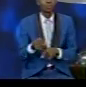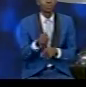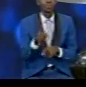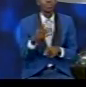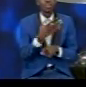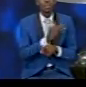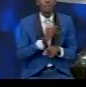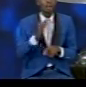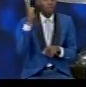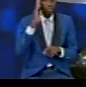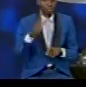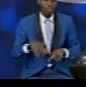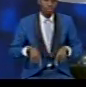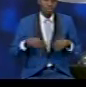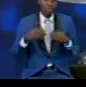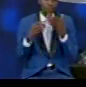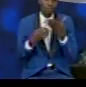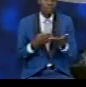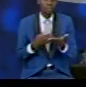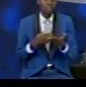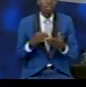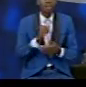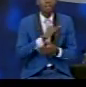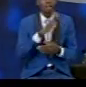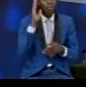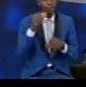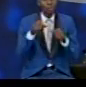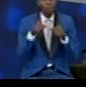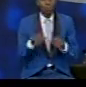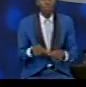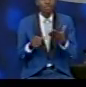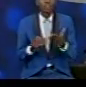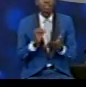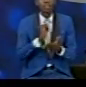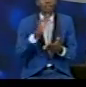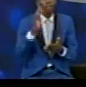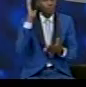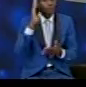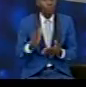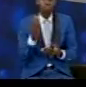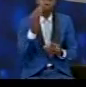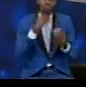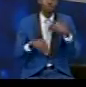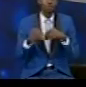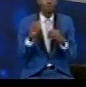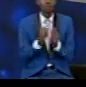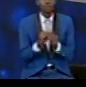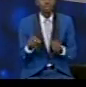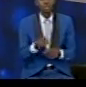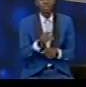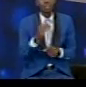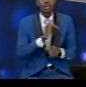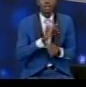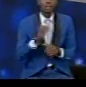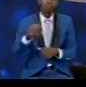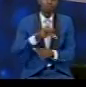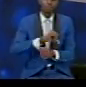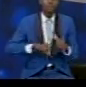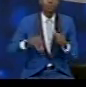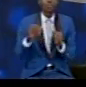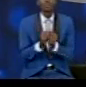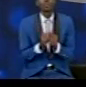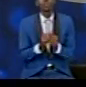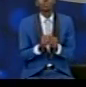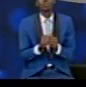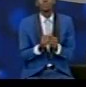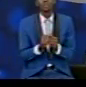will dwell there, I will abide there, I will sup with him and fellowship with him. Now, he's